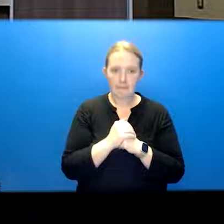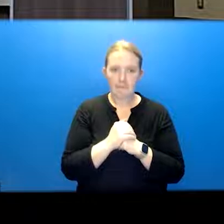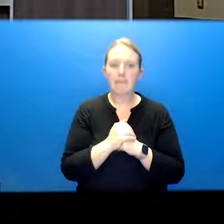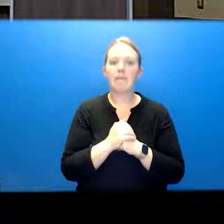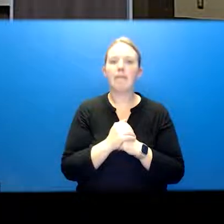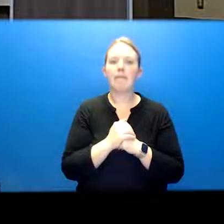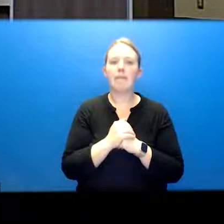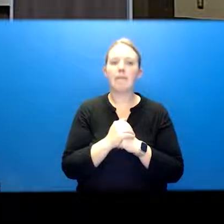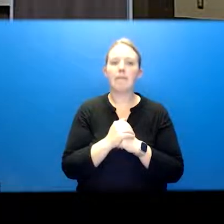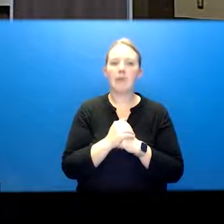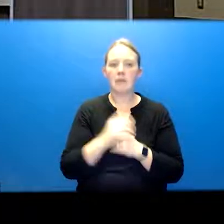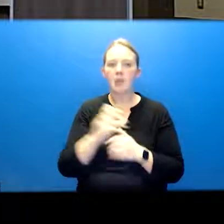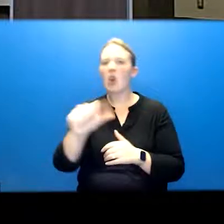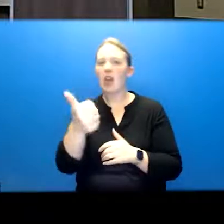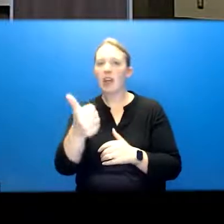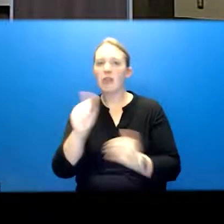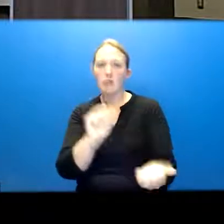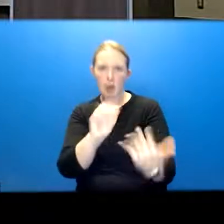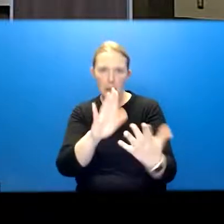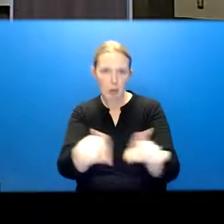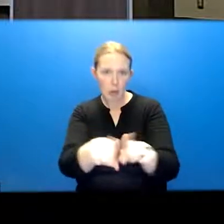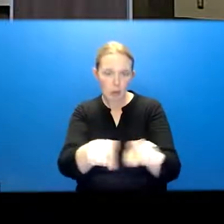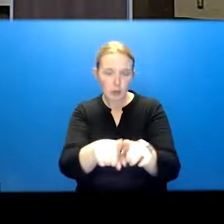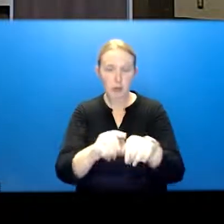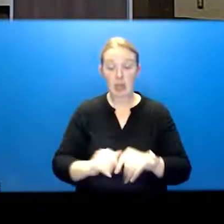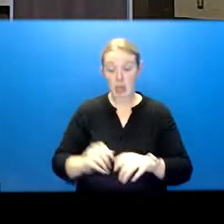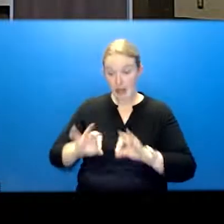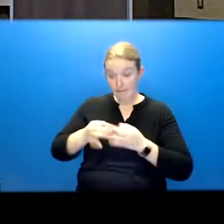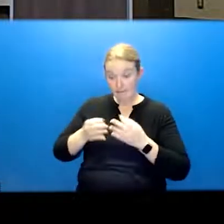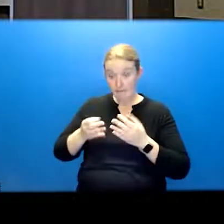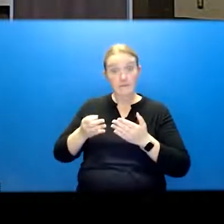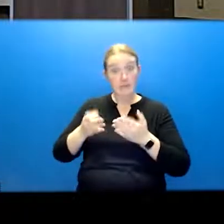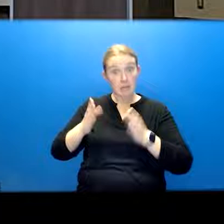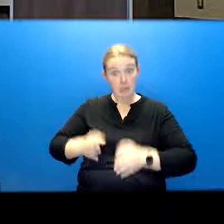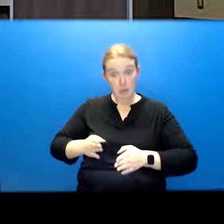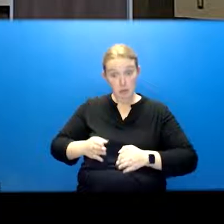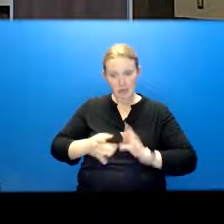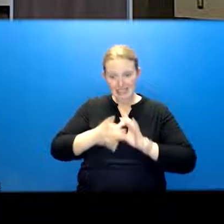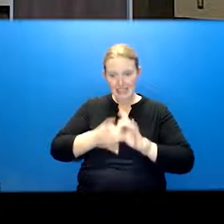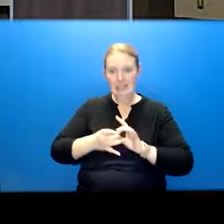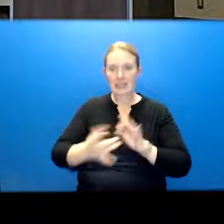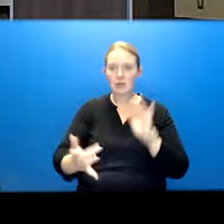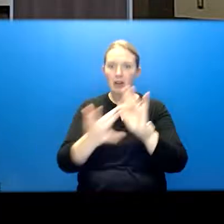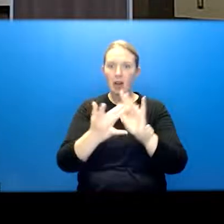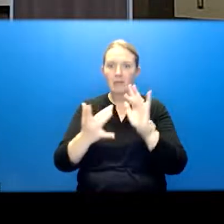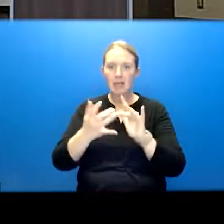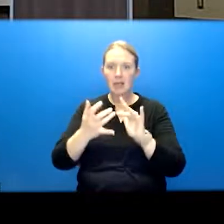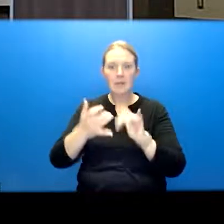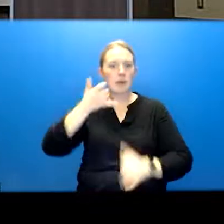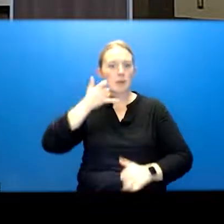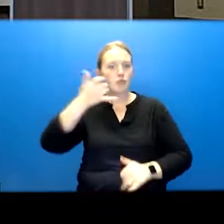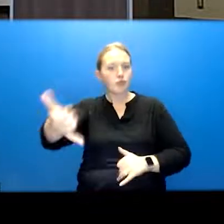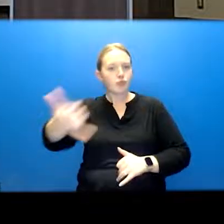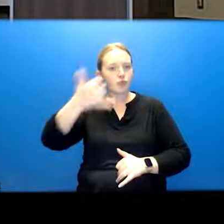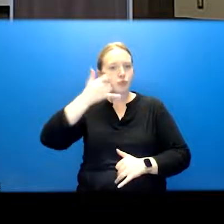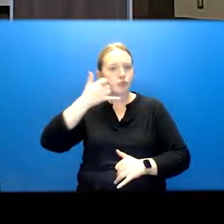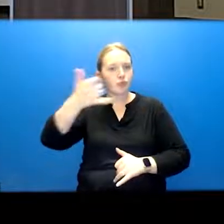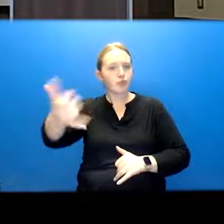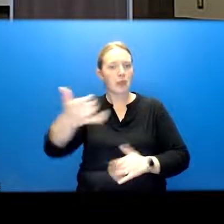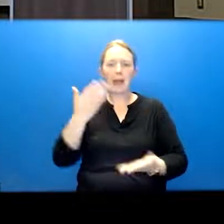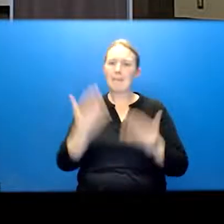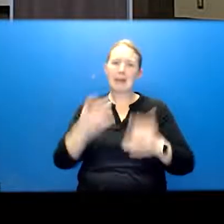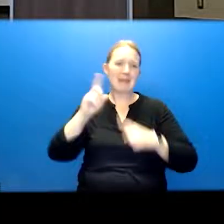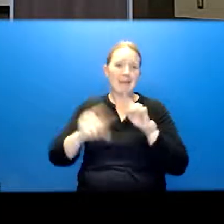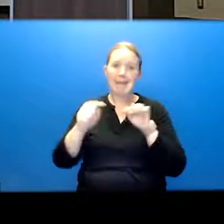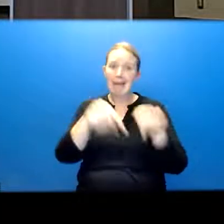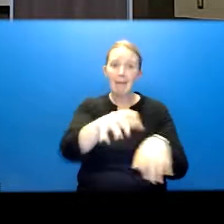there's other ways for you to think about it. So is a family member staying in contact with you by phone and not necessarily being able to attend